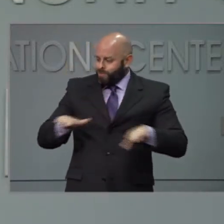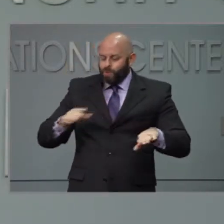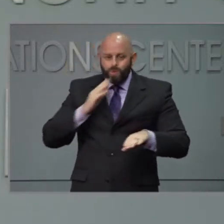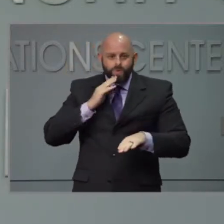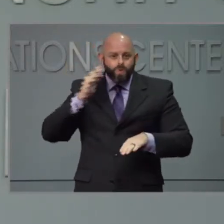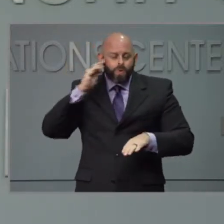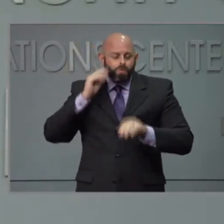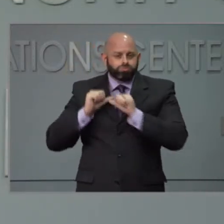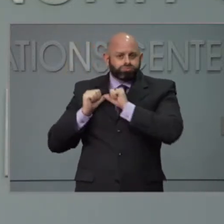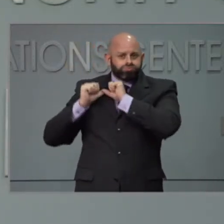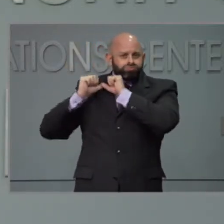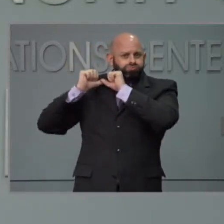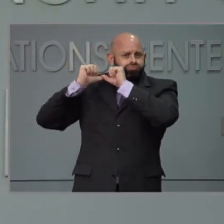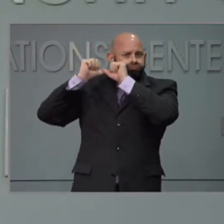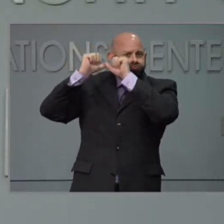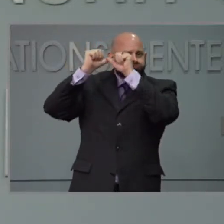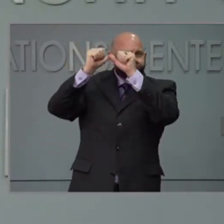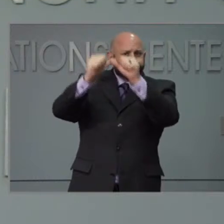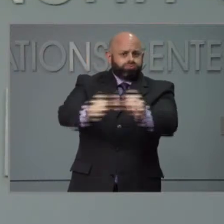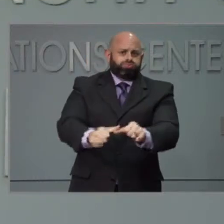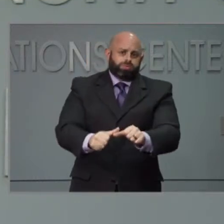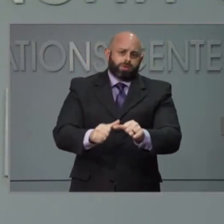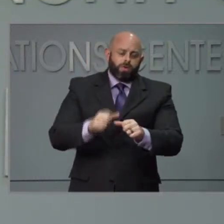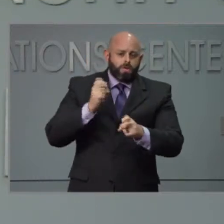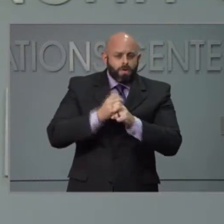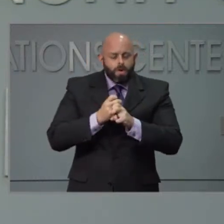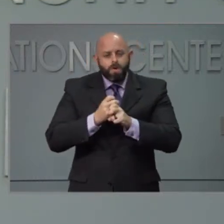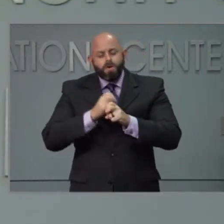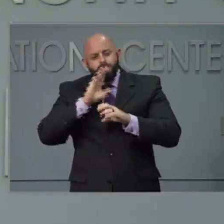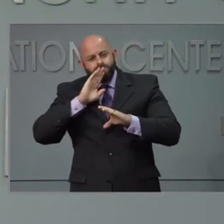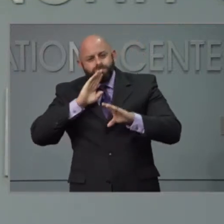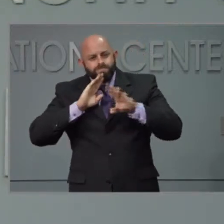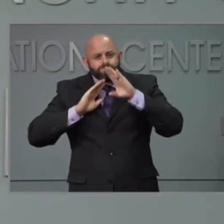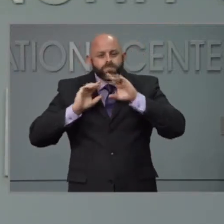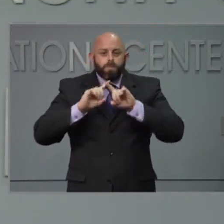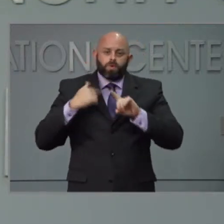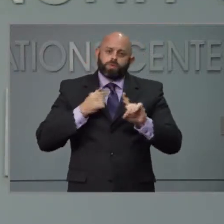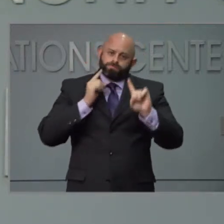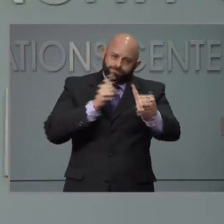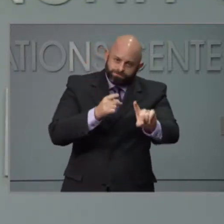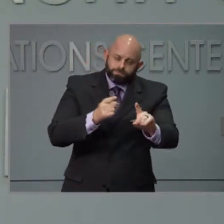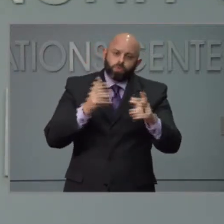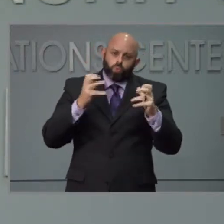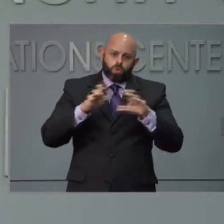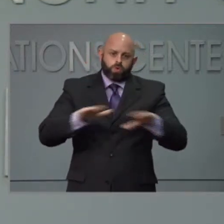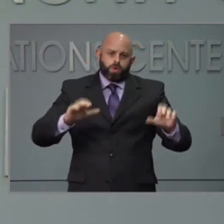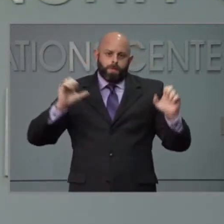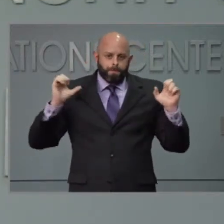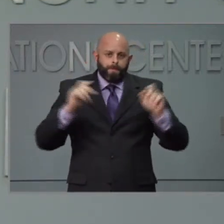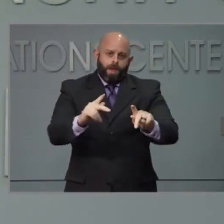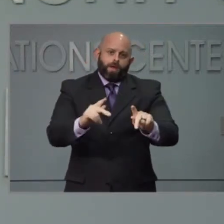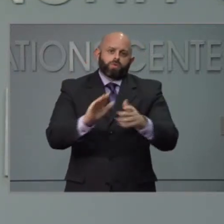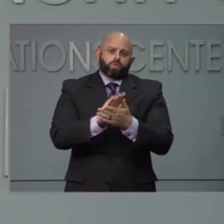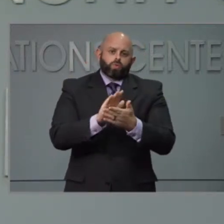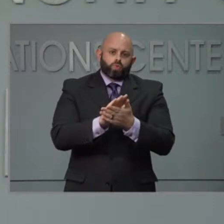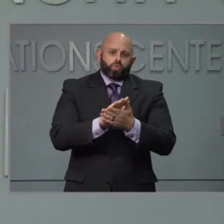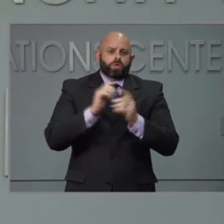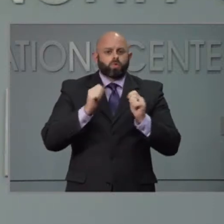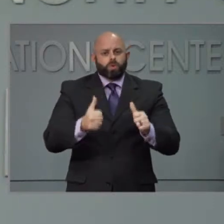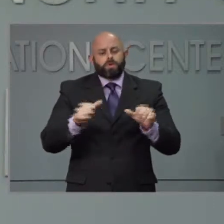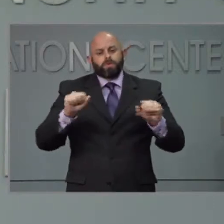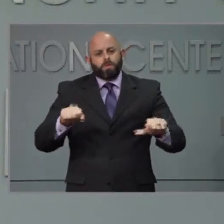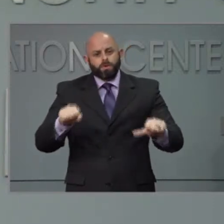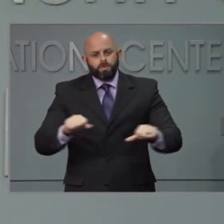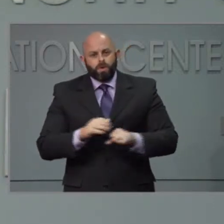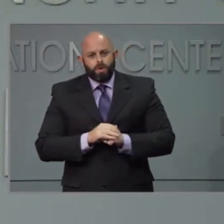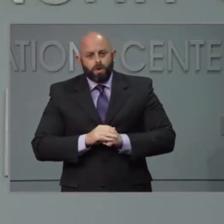than they're used to having them. But our mission is to try to get these children back into school as quickly as we can. And